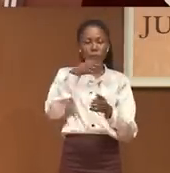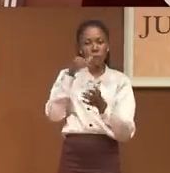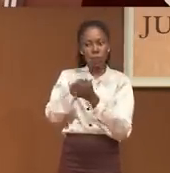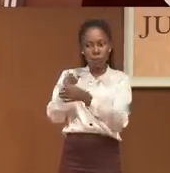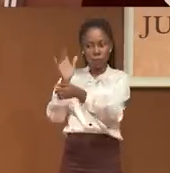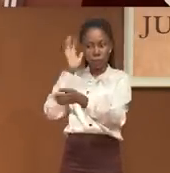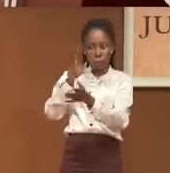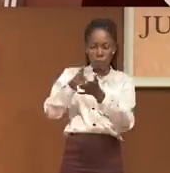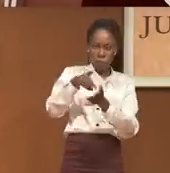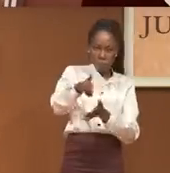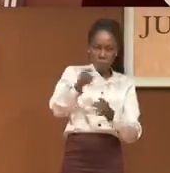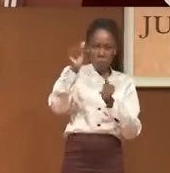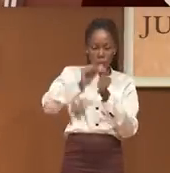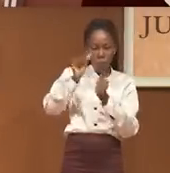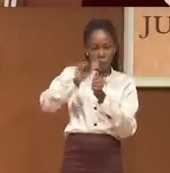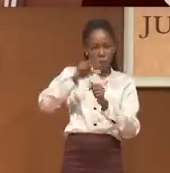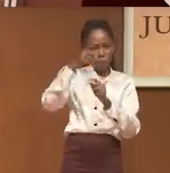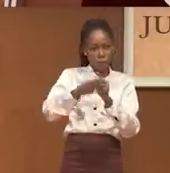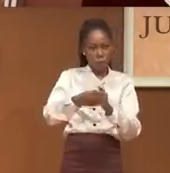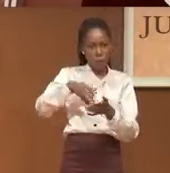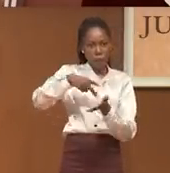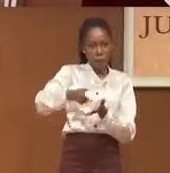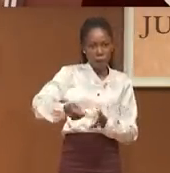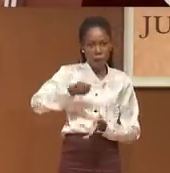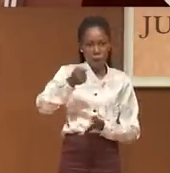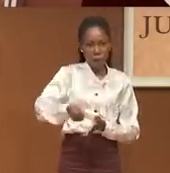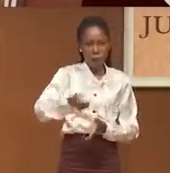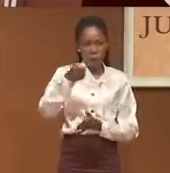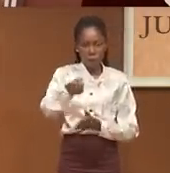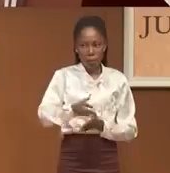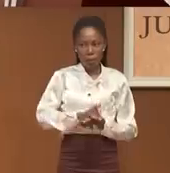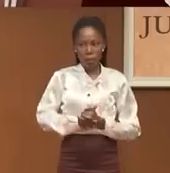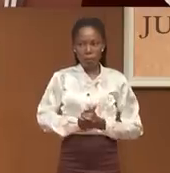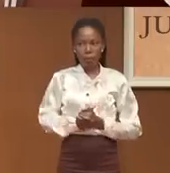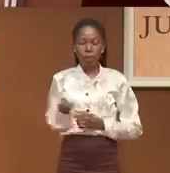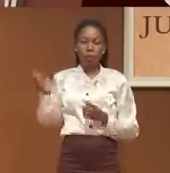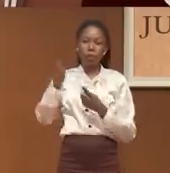it instrumentally every month till 300,000 naira.